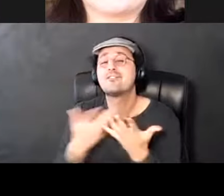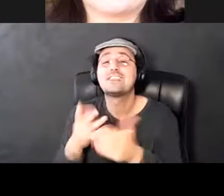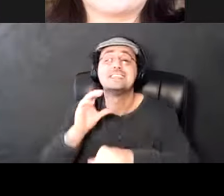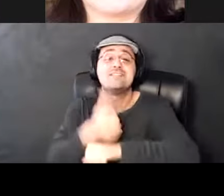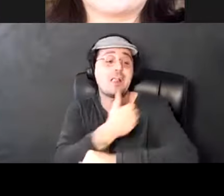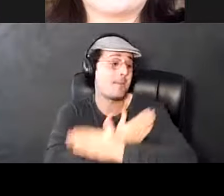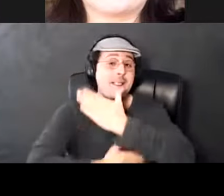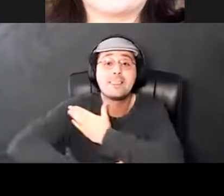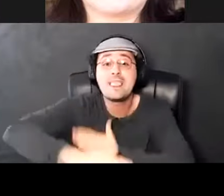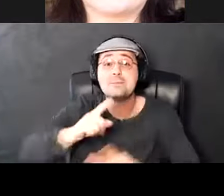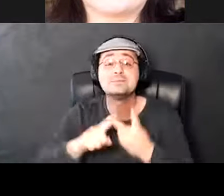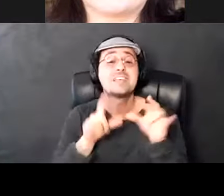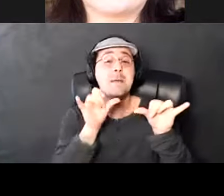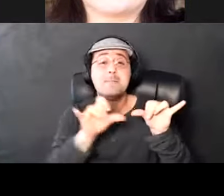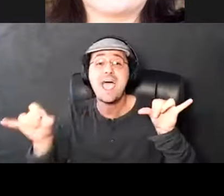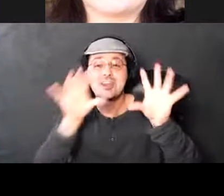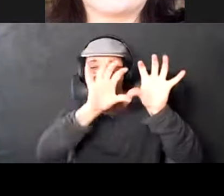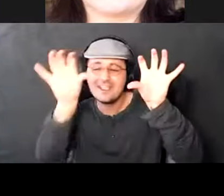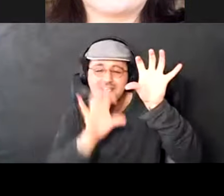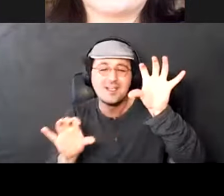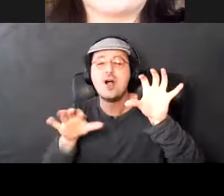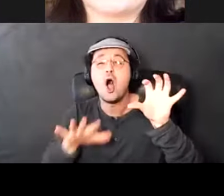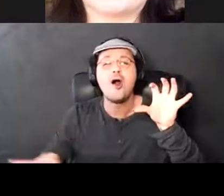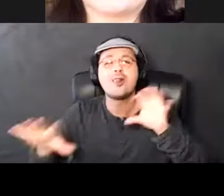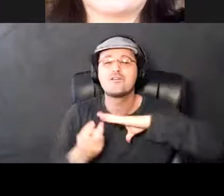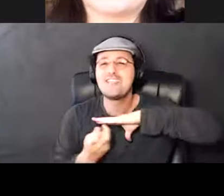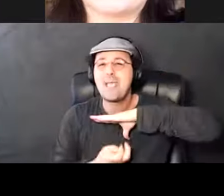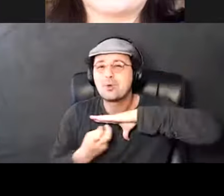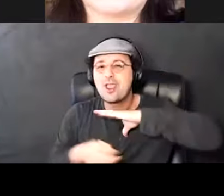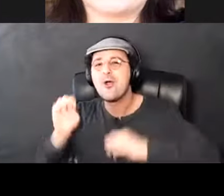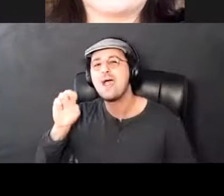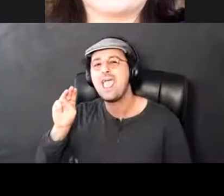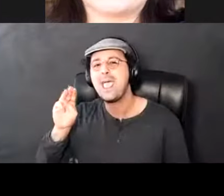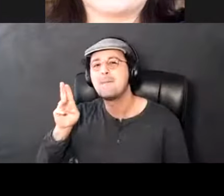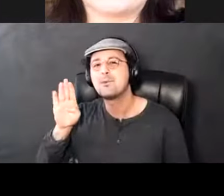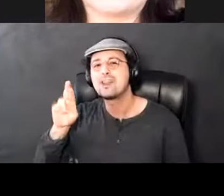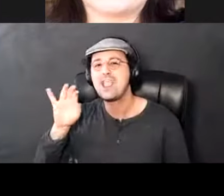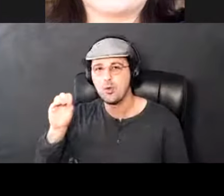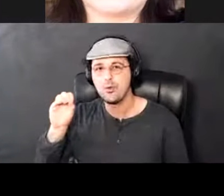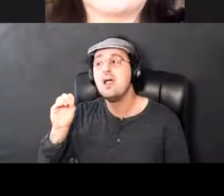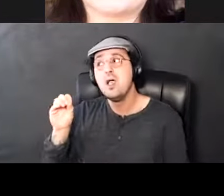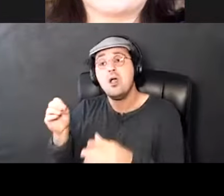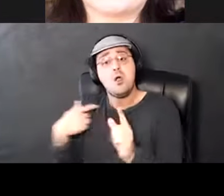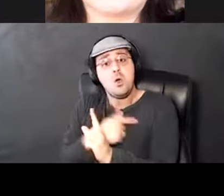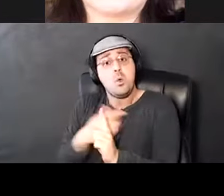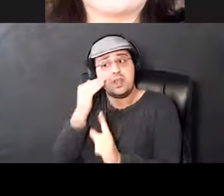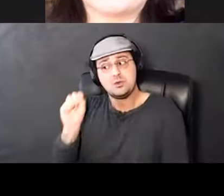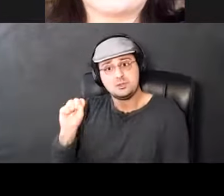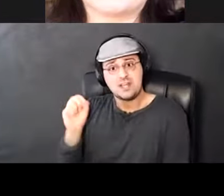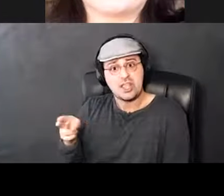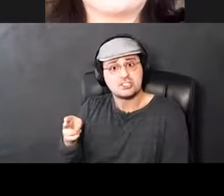developing patterning all over the embryo. And it was known that somehow sonic hedgehog signaling was involved in